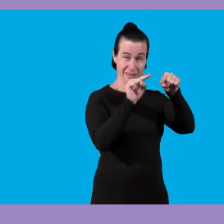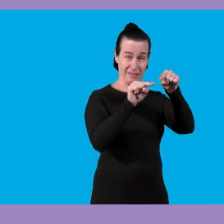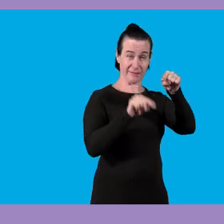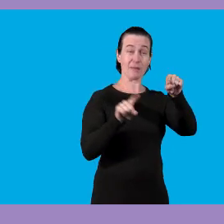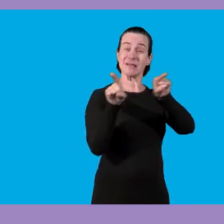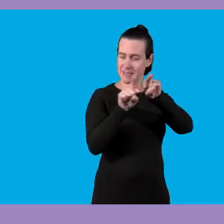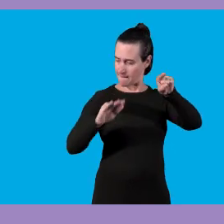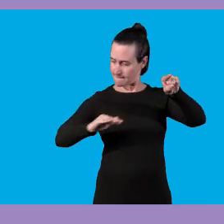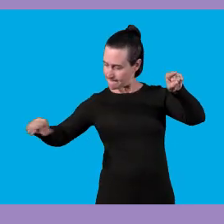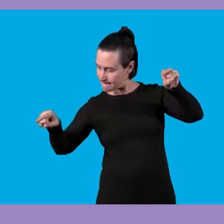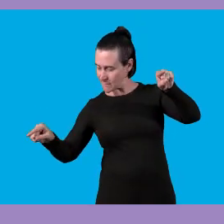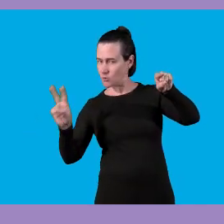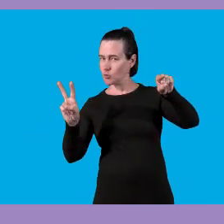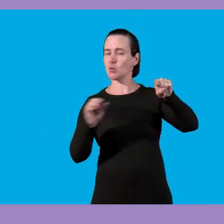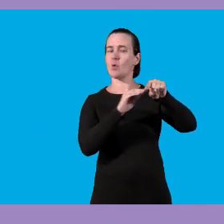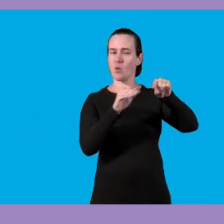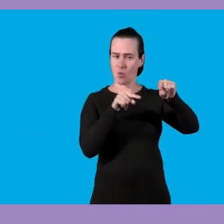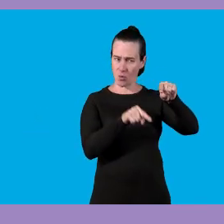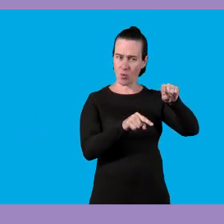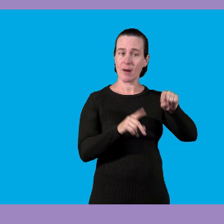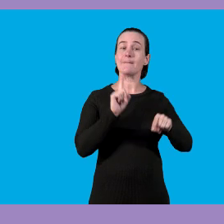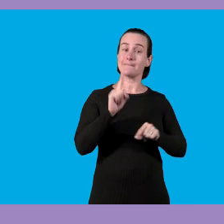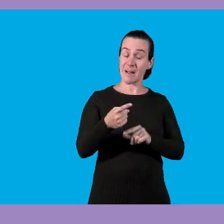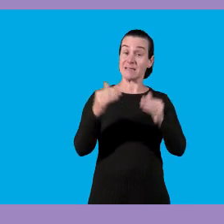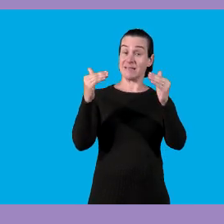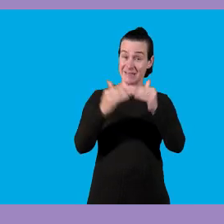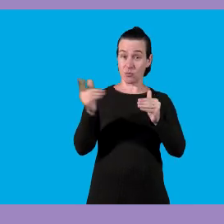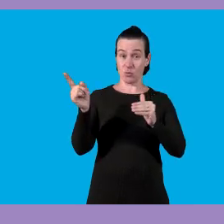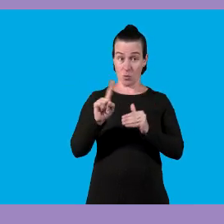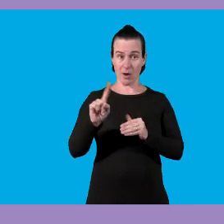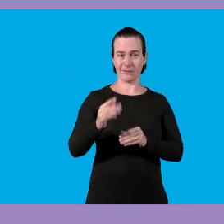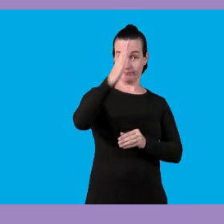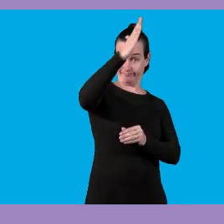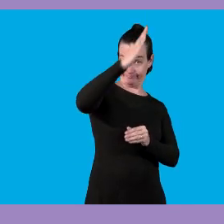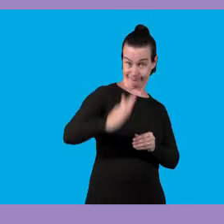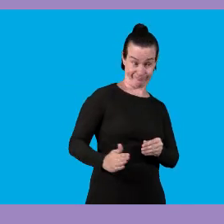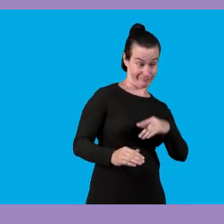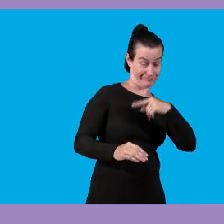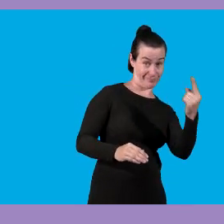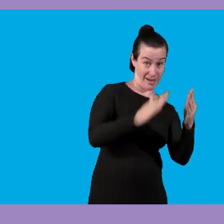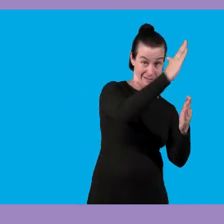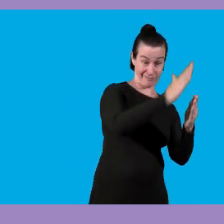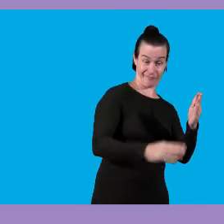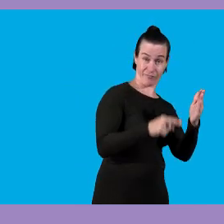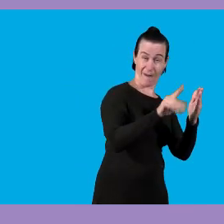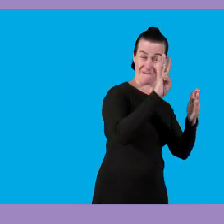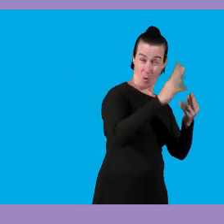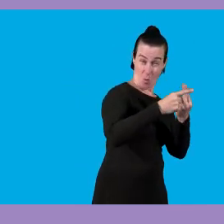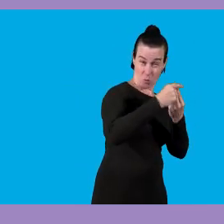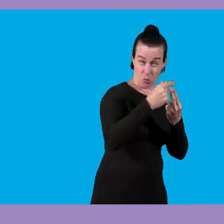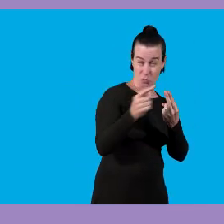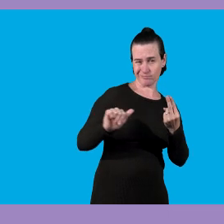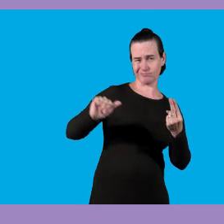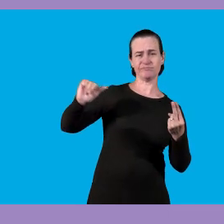and equal to AC, which is 2 divided by 1. So 6 divided